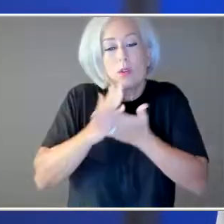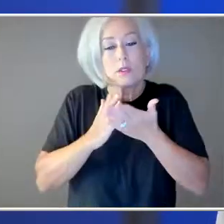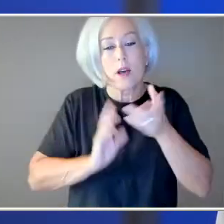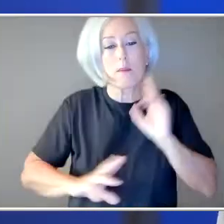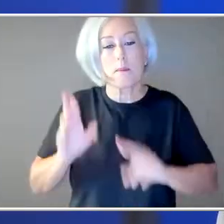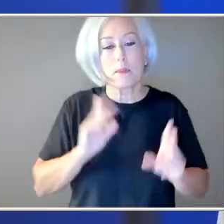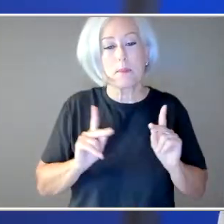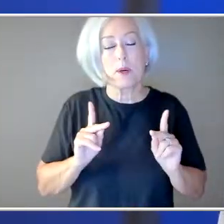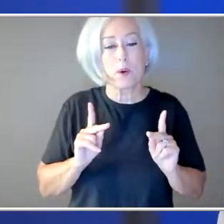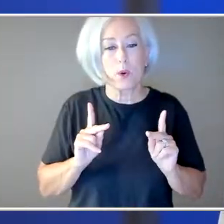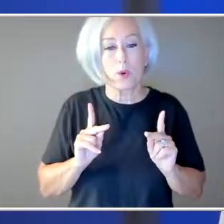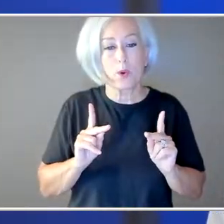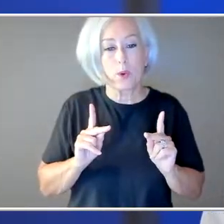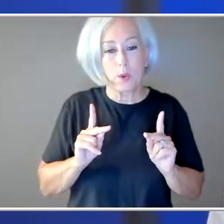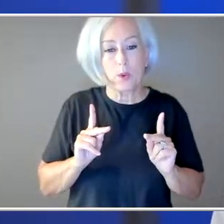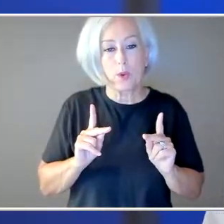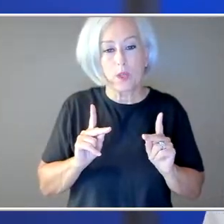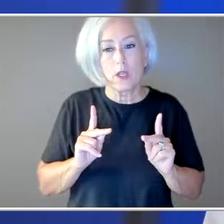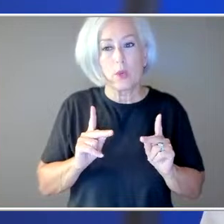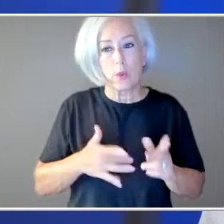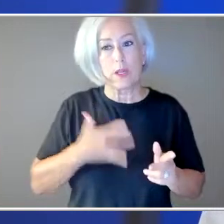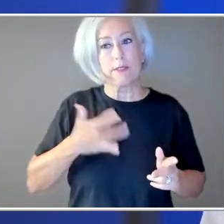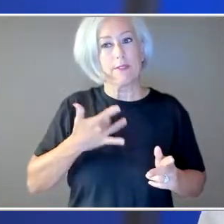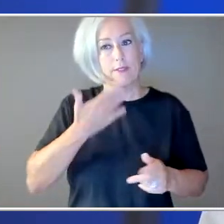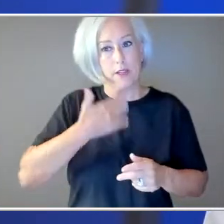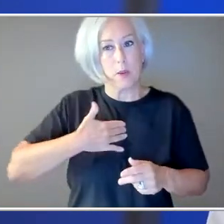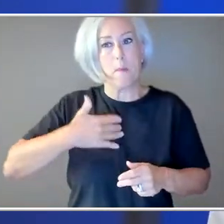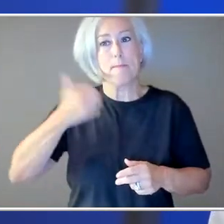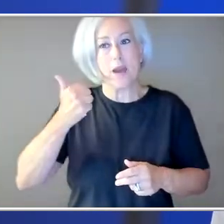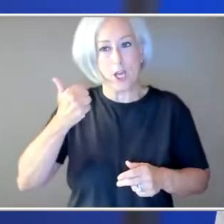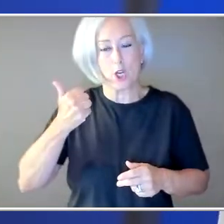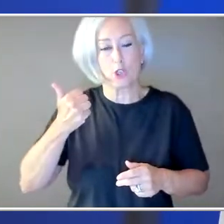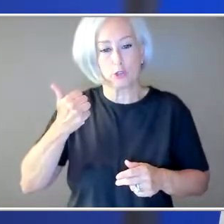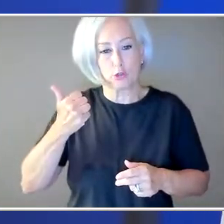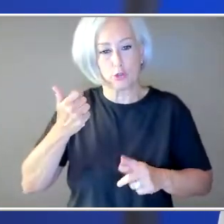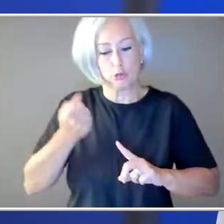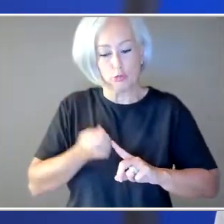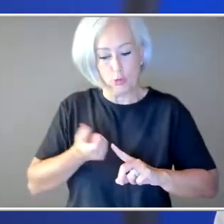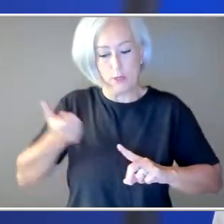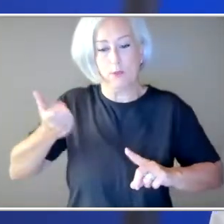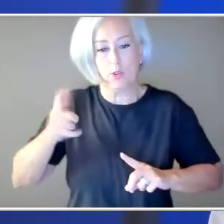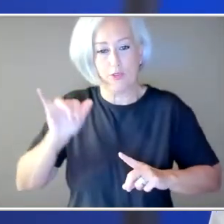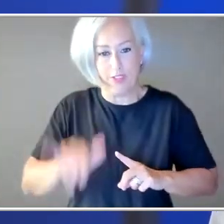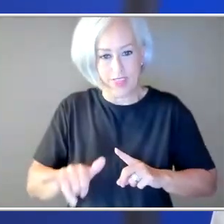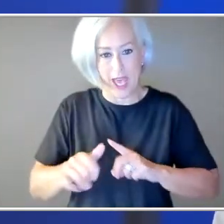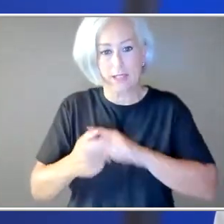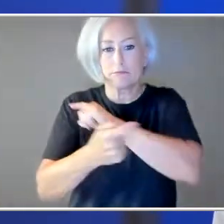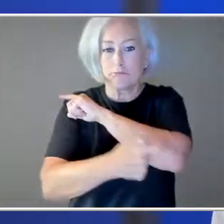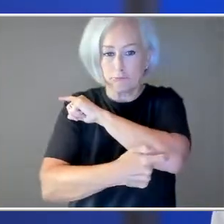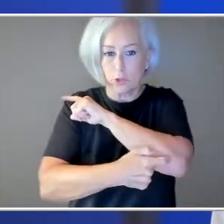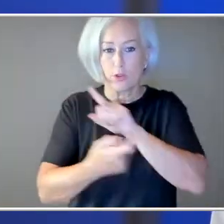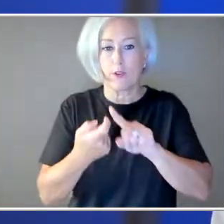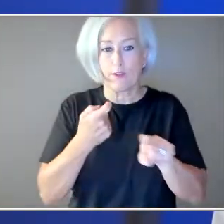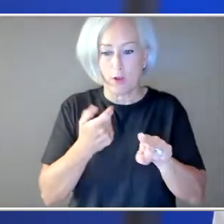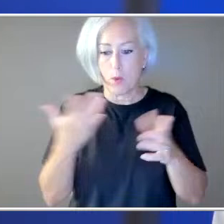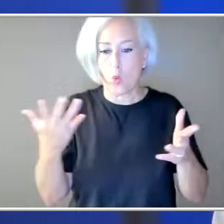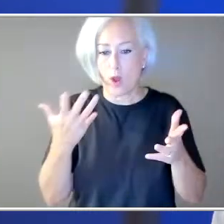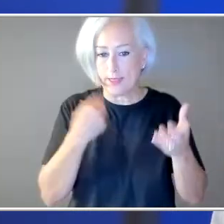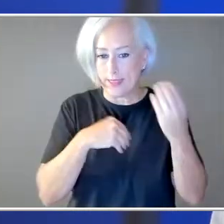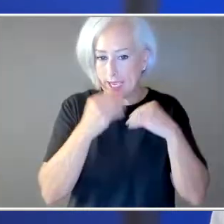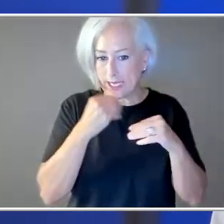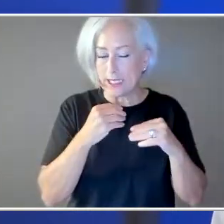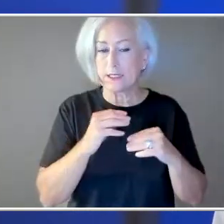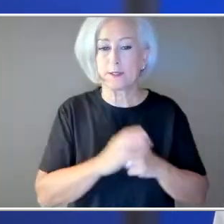have more peace of mind by taking that particular trigger out of their diet, that helps. In some